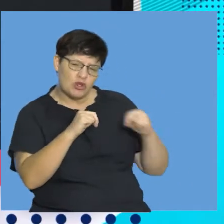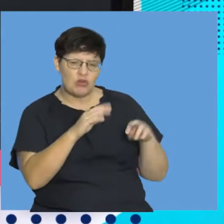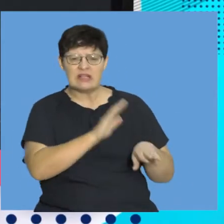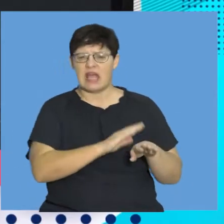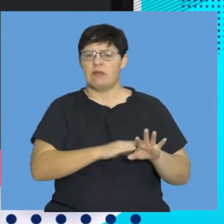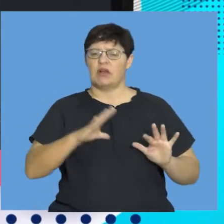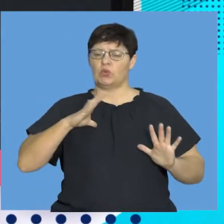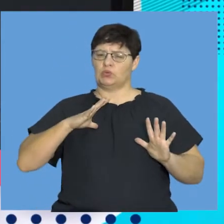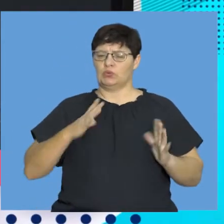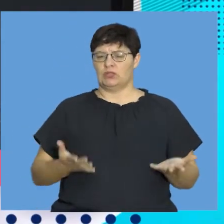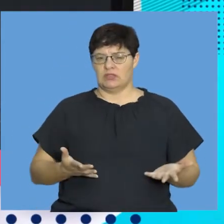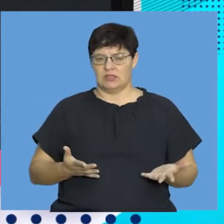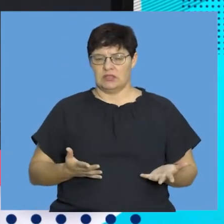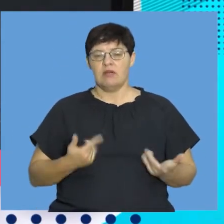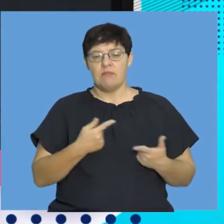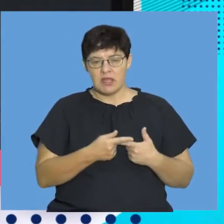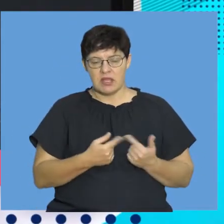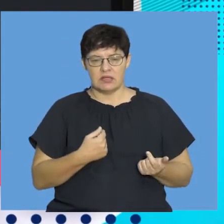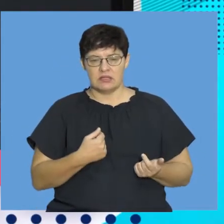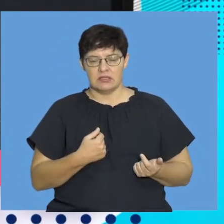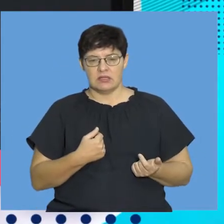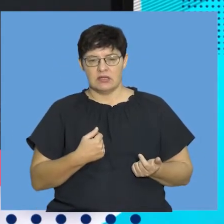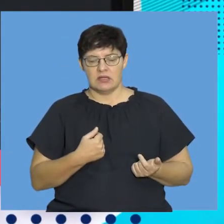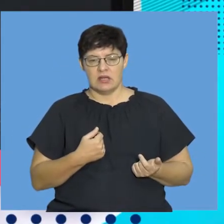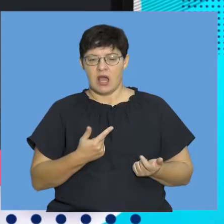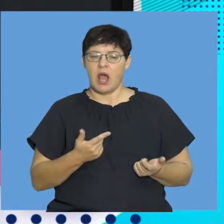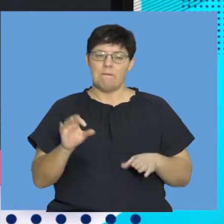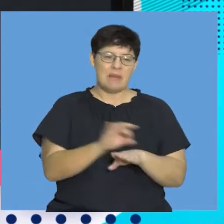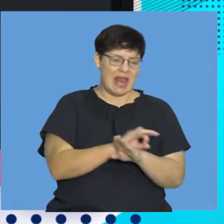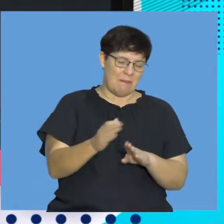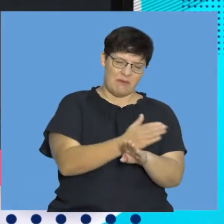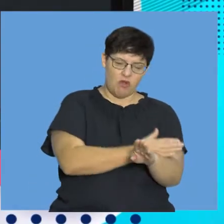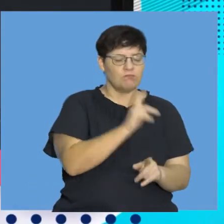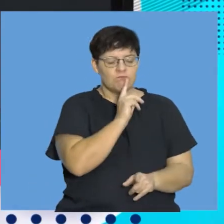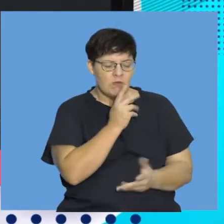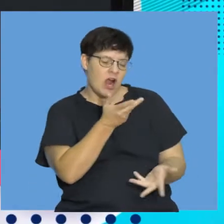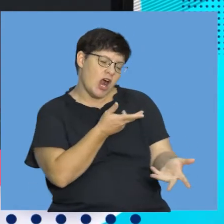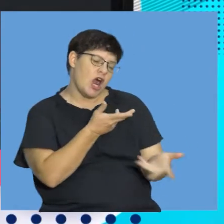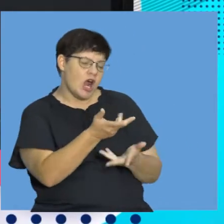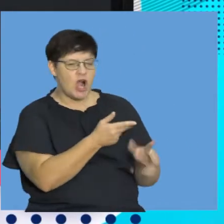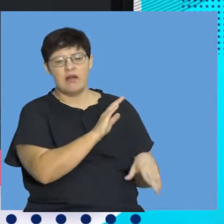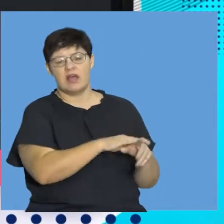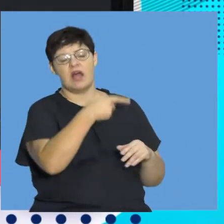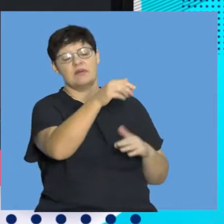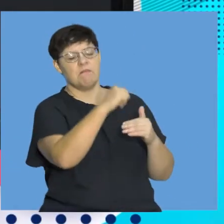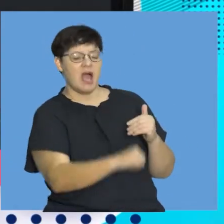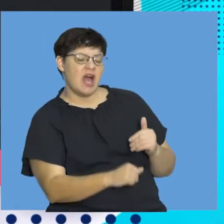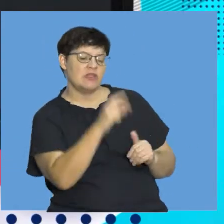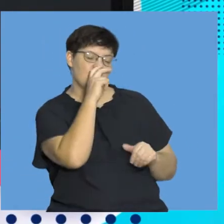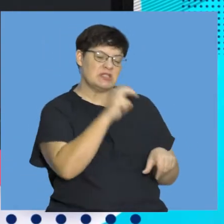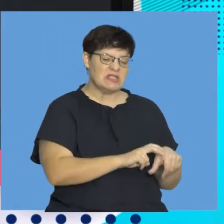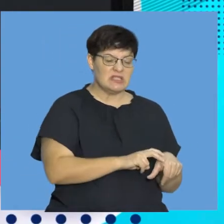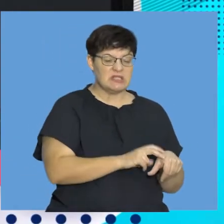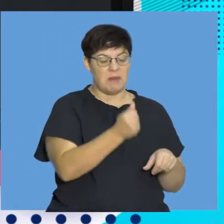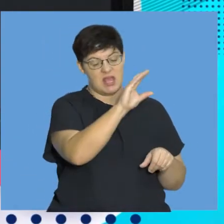you're negotiating from a position where you're in a corner. Whereas if you're planning long term and you say, okay, fine, in this month I'm going to need